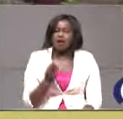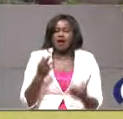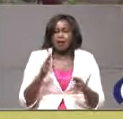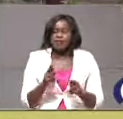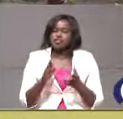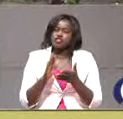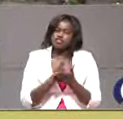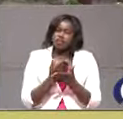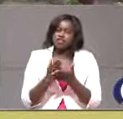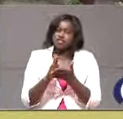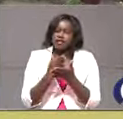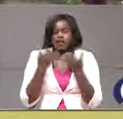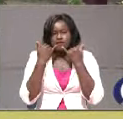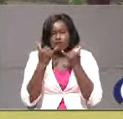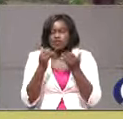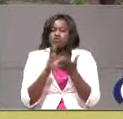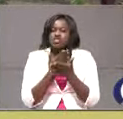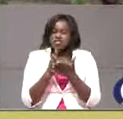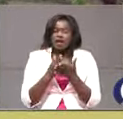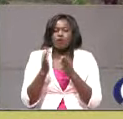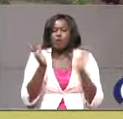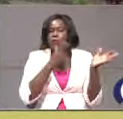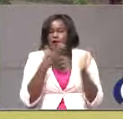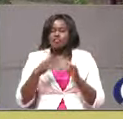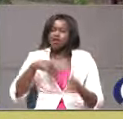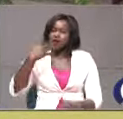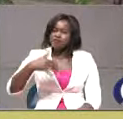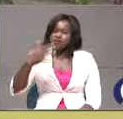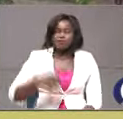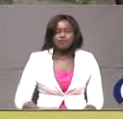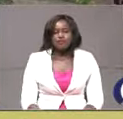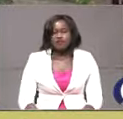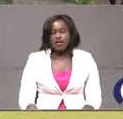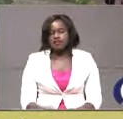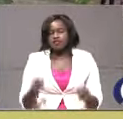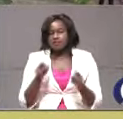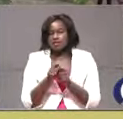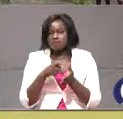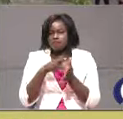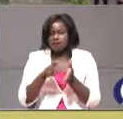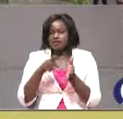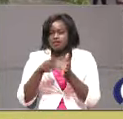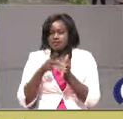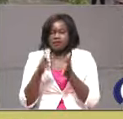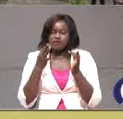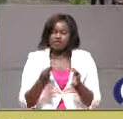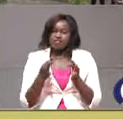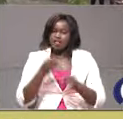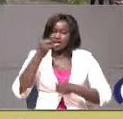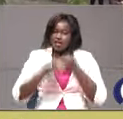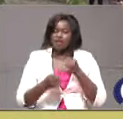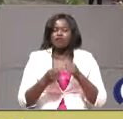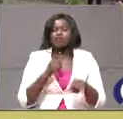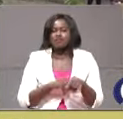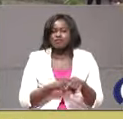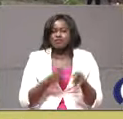share this information on weather more frequent, and then also the prices of produce at the end of the season,